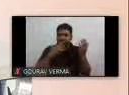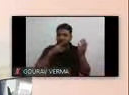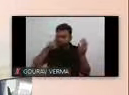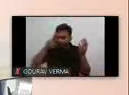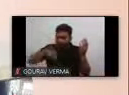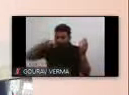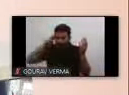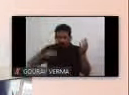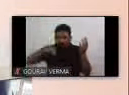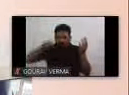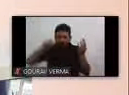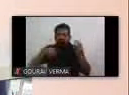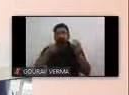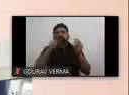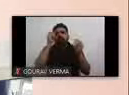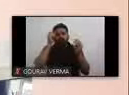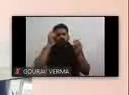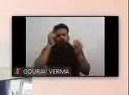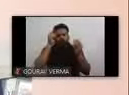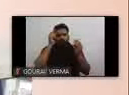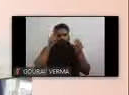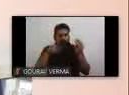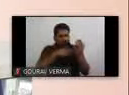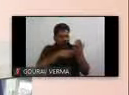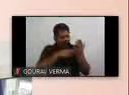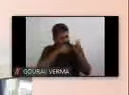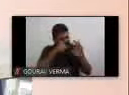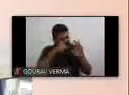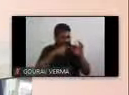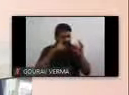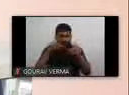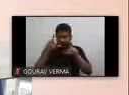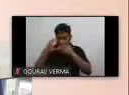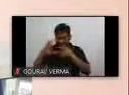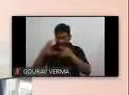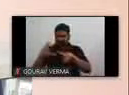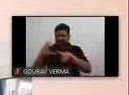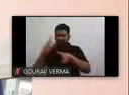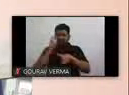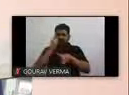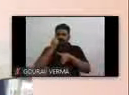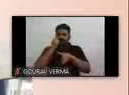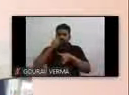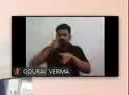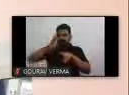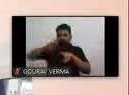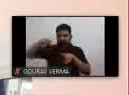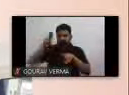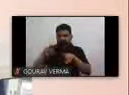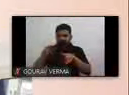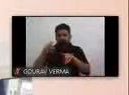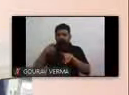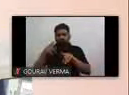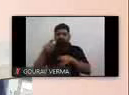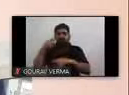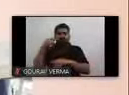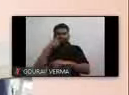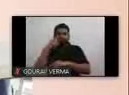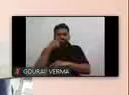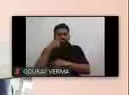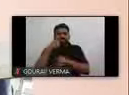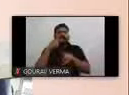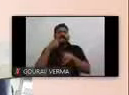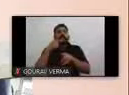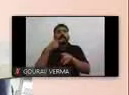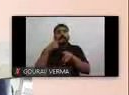She understands what is there in the picture. The boy is brushing, so she brushes the dinosaur.